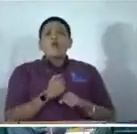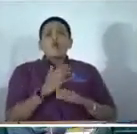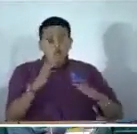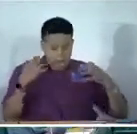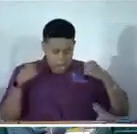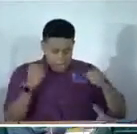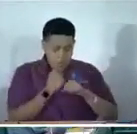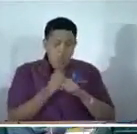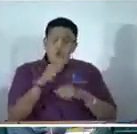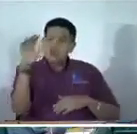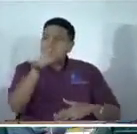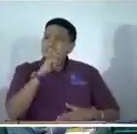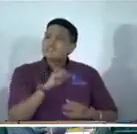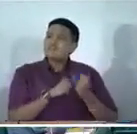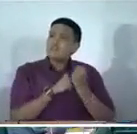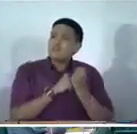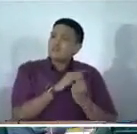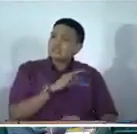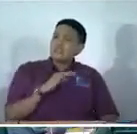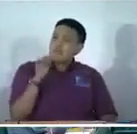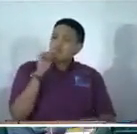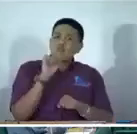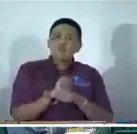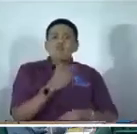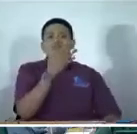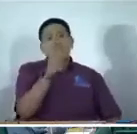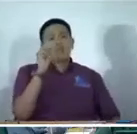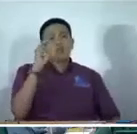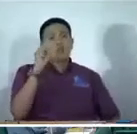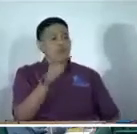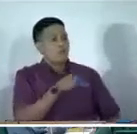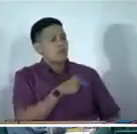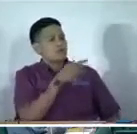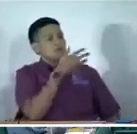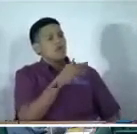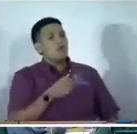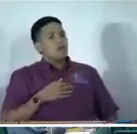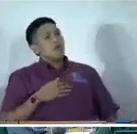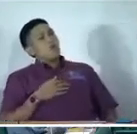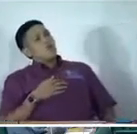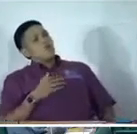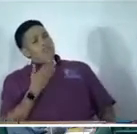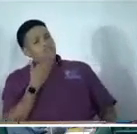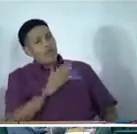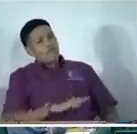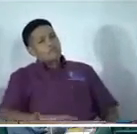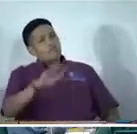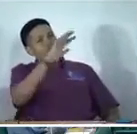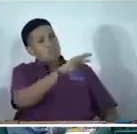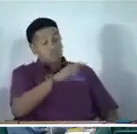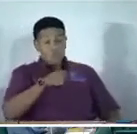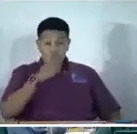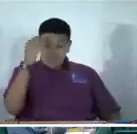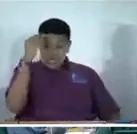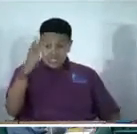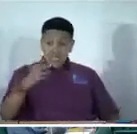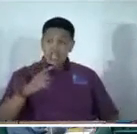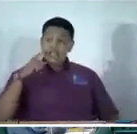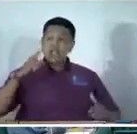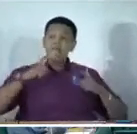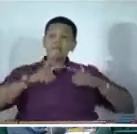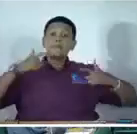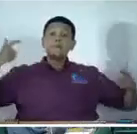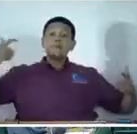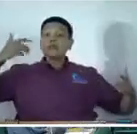their support staff who work at the Cornwall Regional Hospital, and I want to say to them that it will be bigger, better